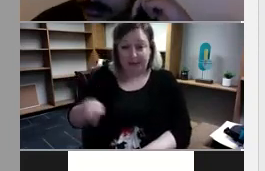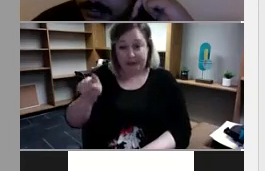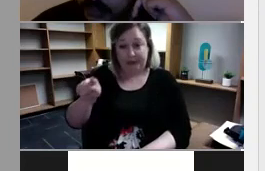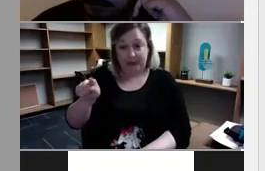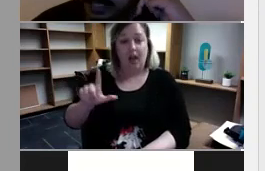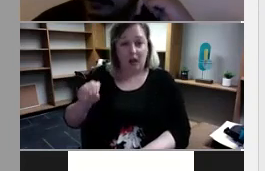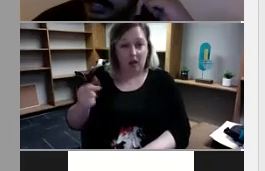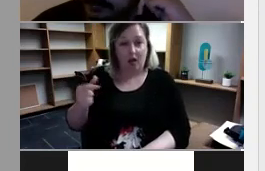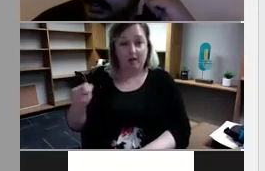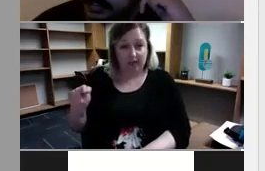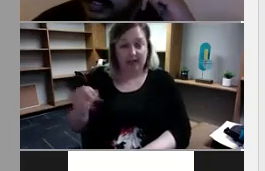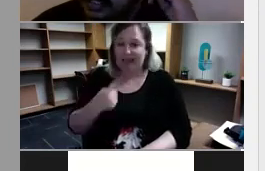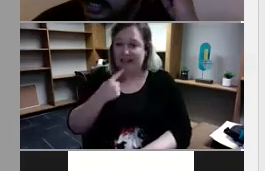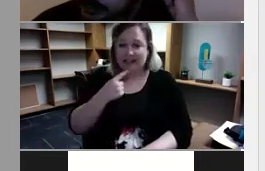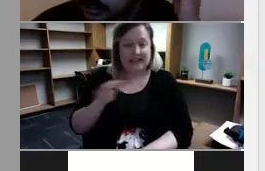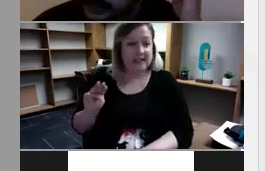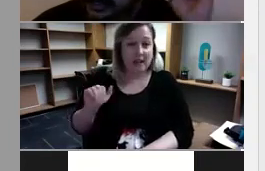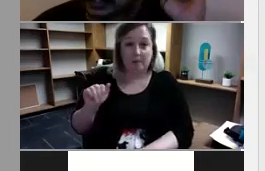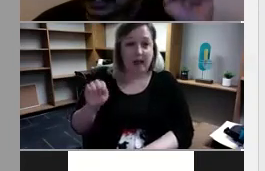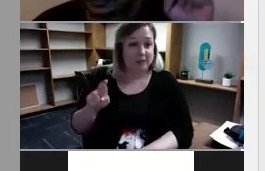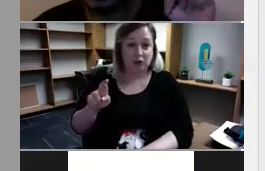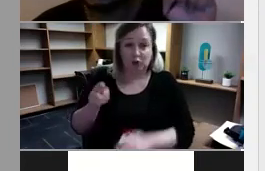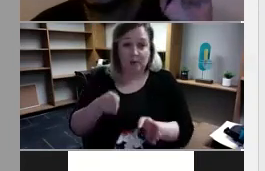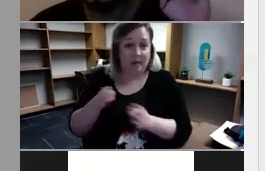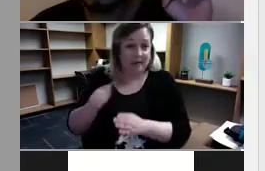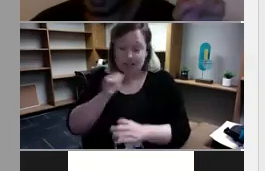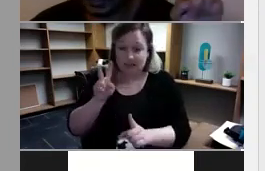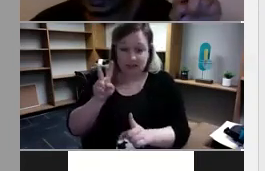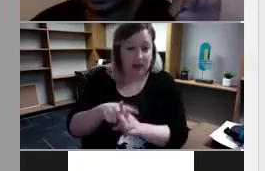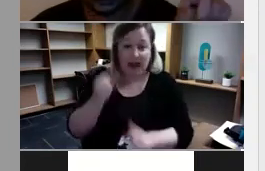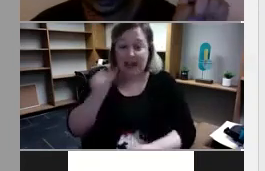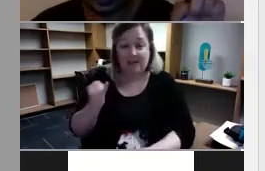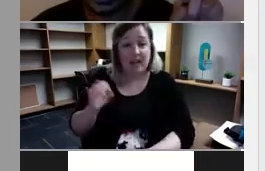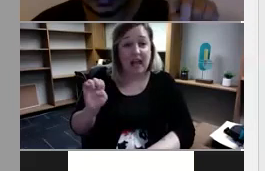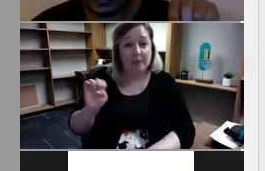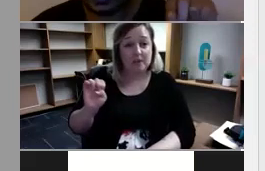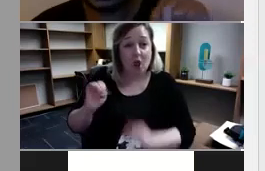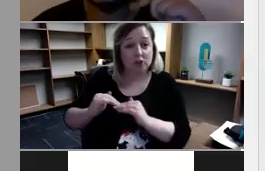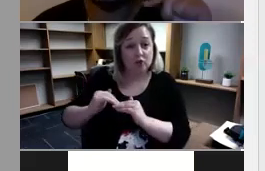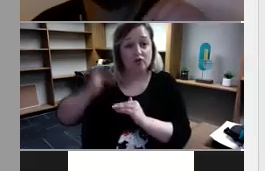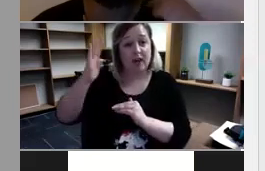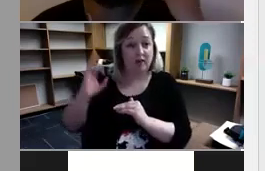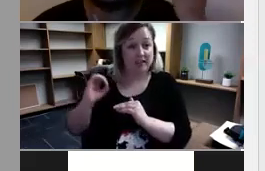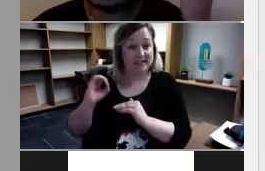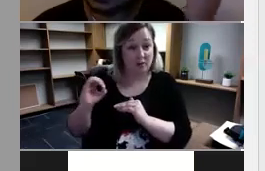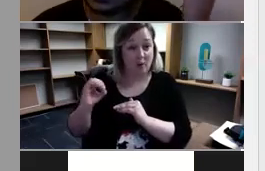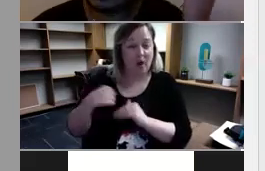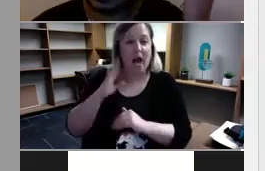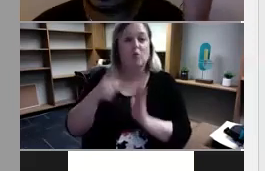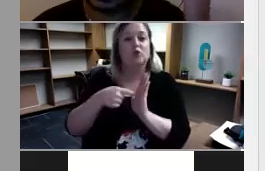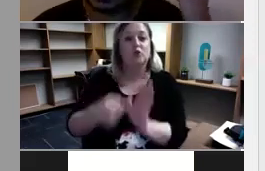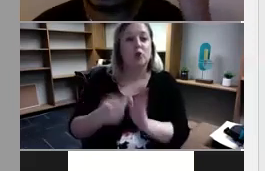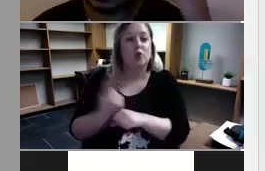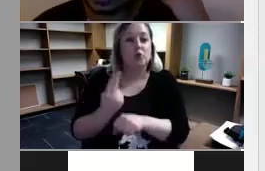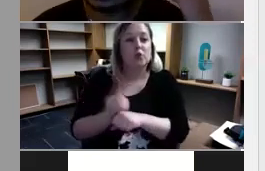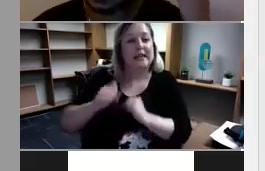master method does not apply for every constant epsilon greater than 0. But I'll show you guys later that using an extended case